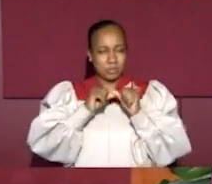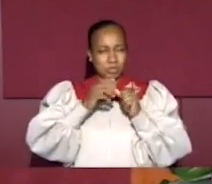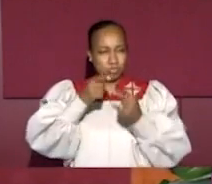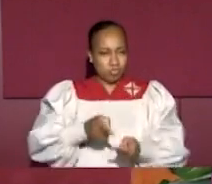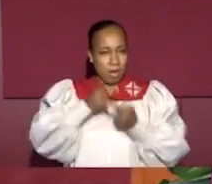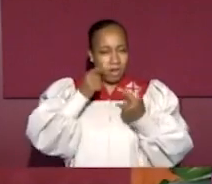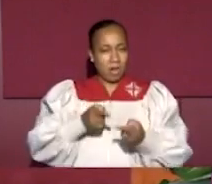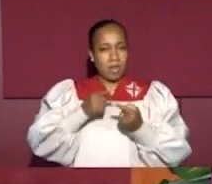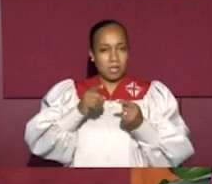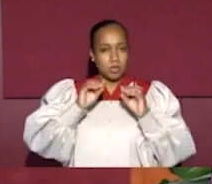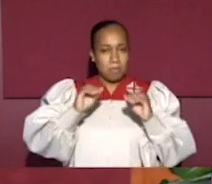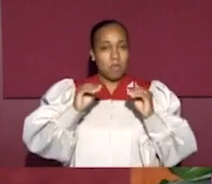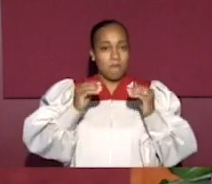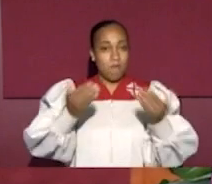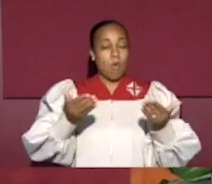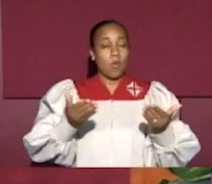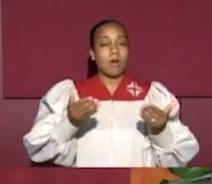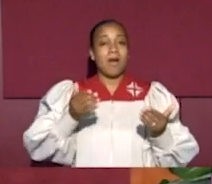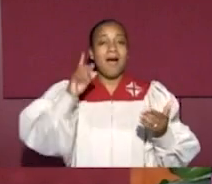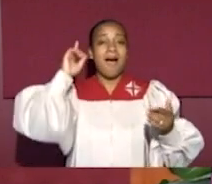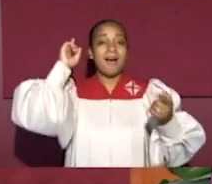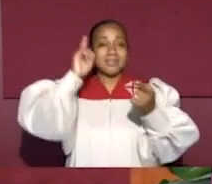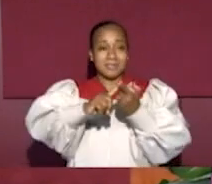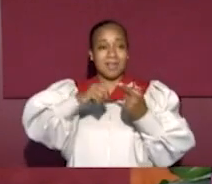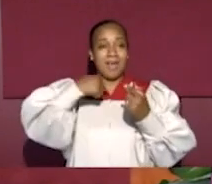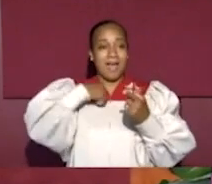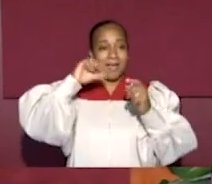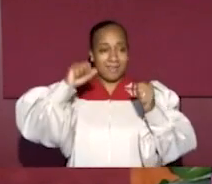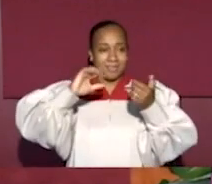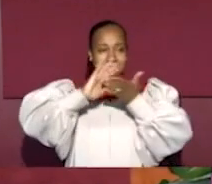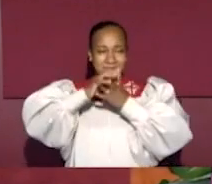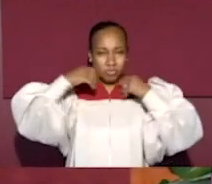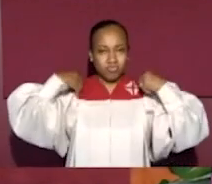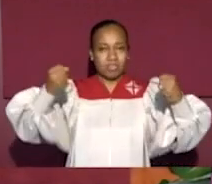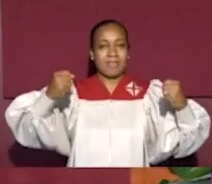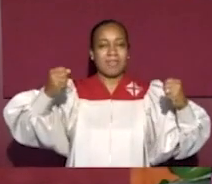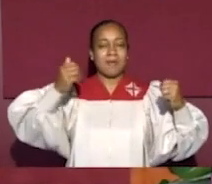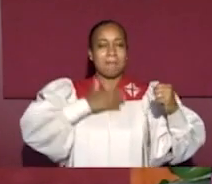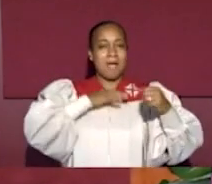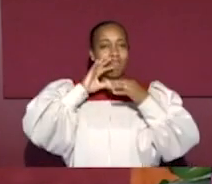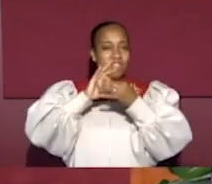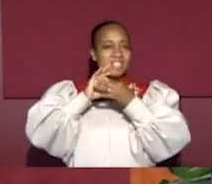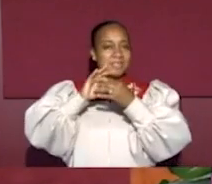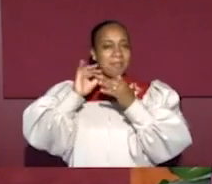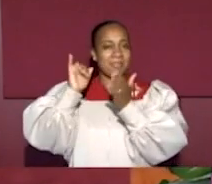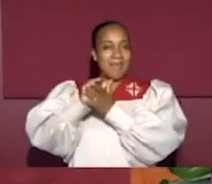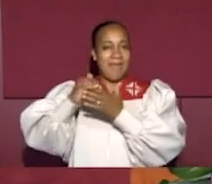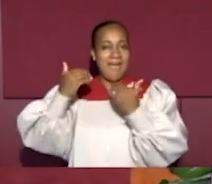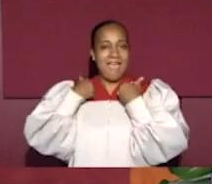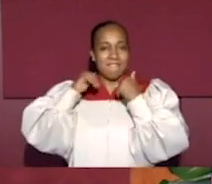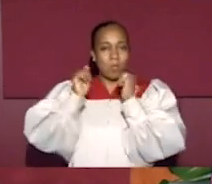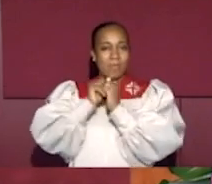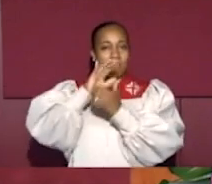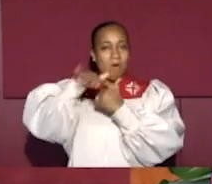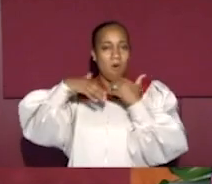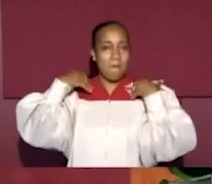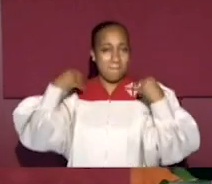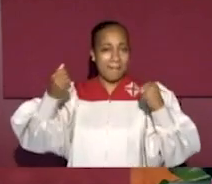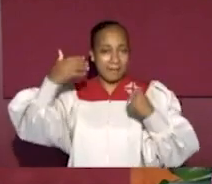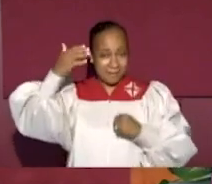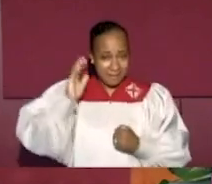struggle to move forward until I can strengthen the relationship that I have with an Almighty